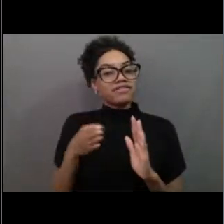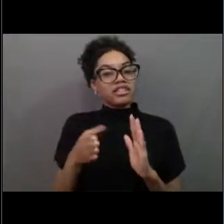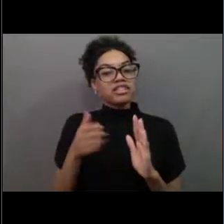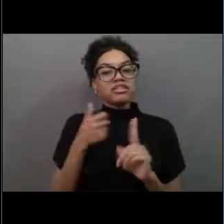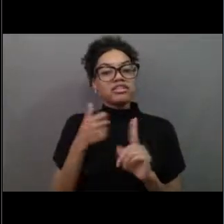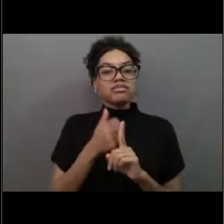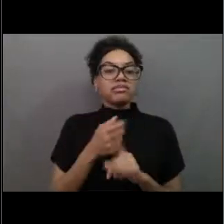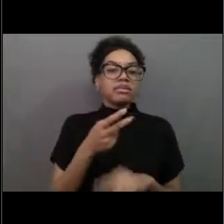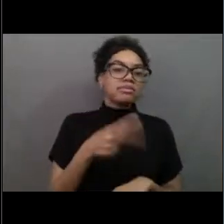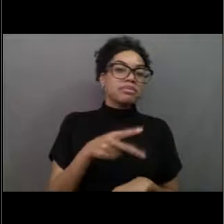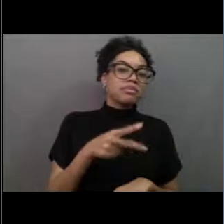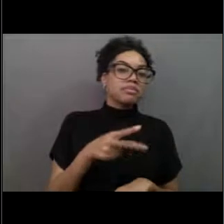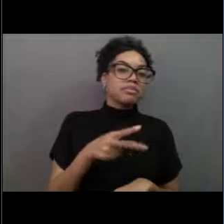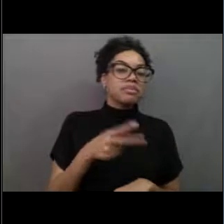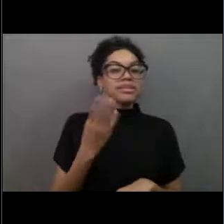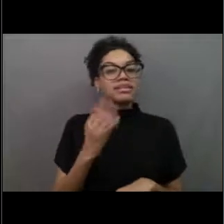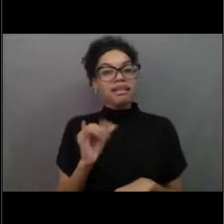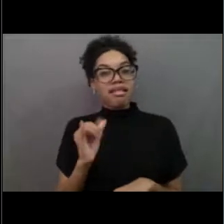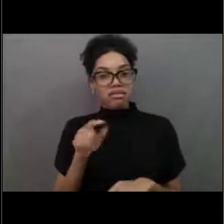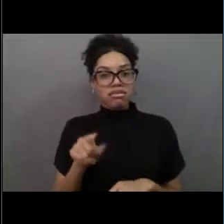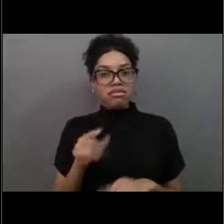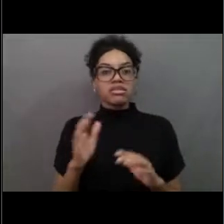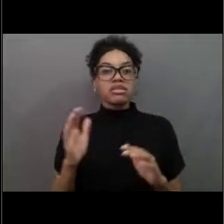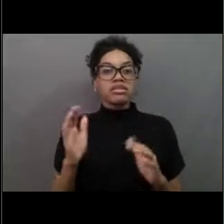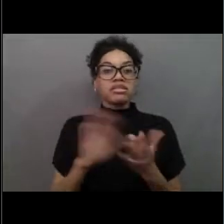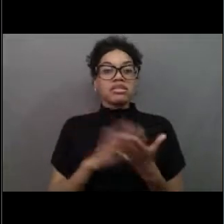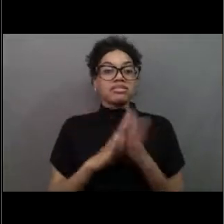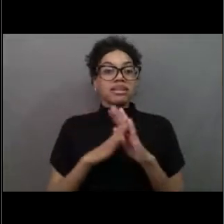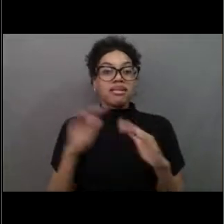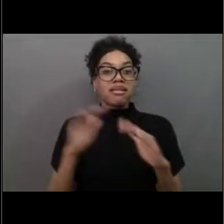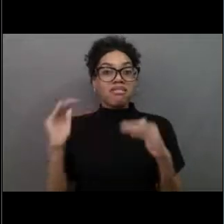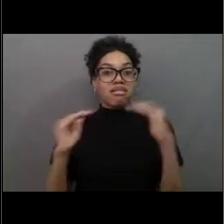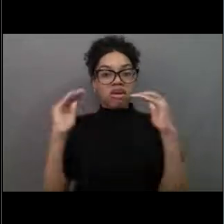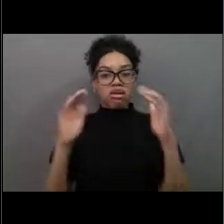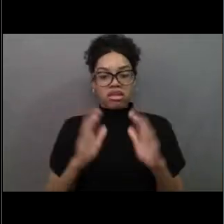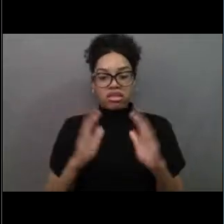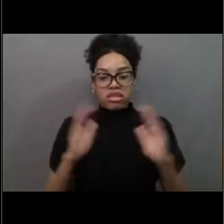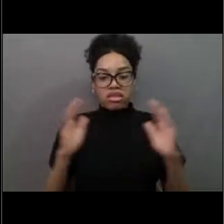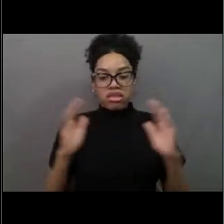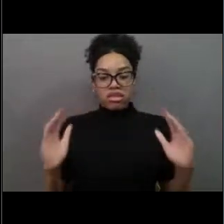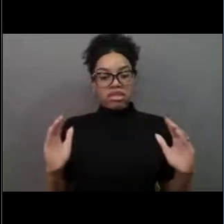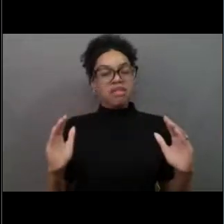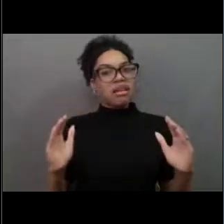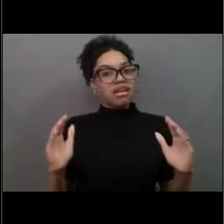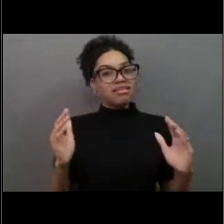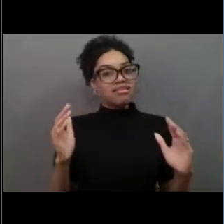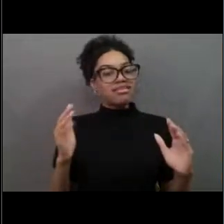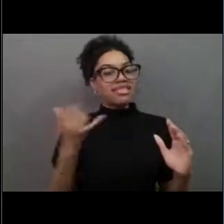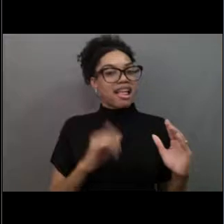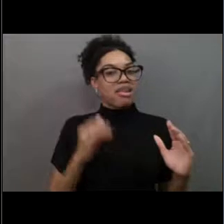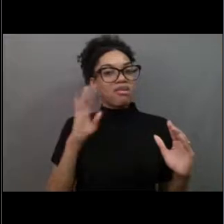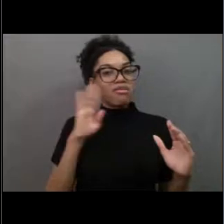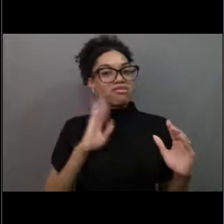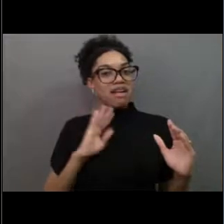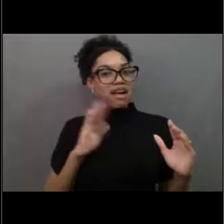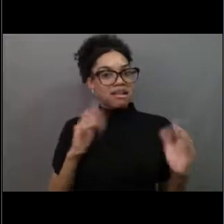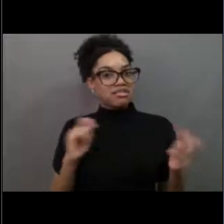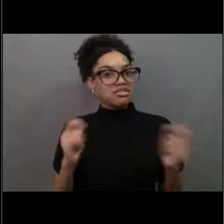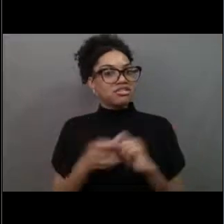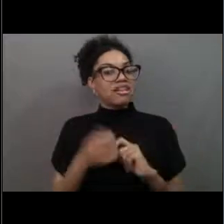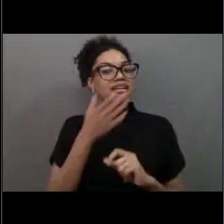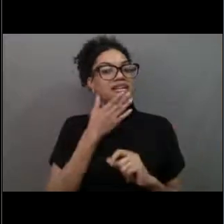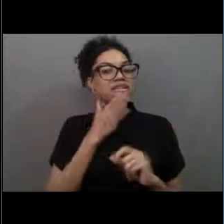yellow. As an adult, it's just kind of a pale yellowish brown. So maybe it's more important. The colors are more important when they're juveniles. But